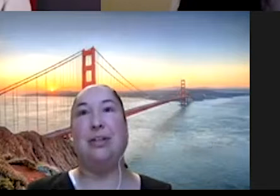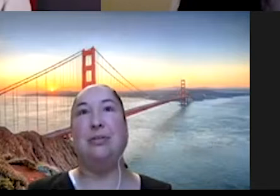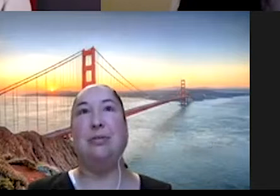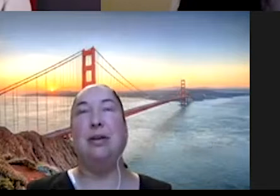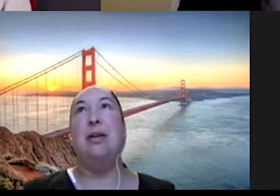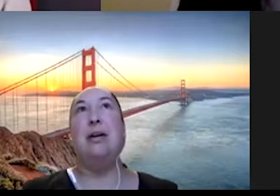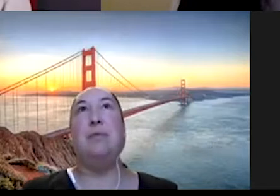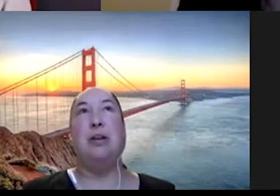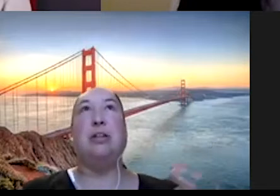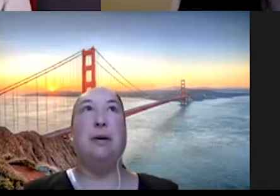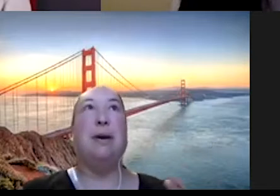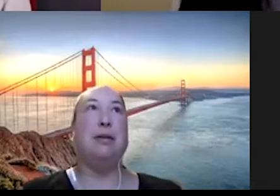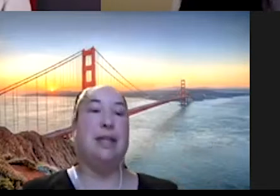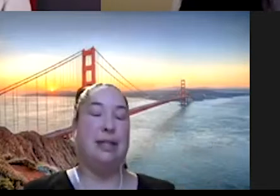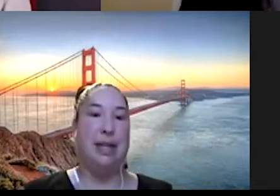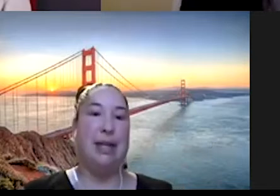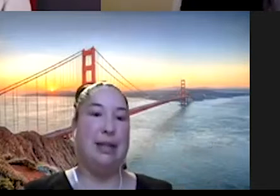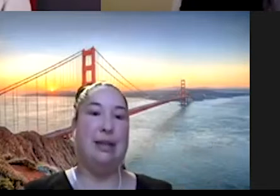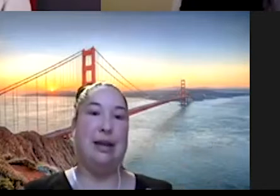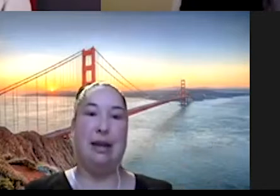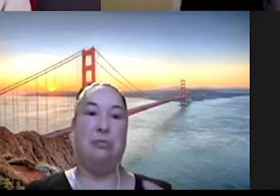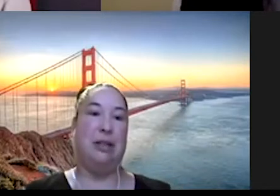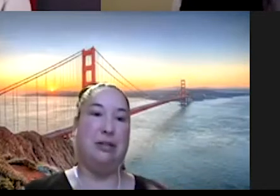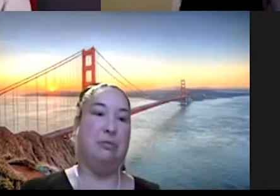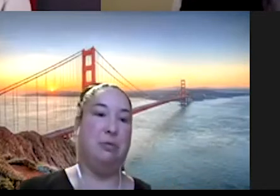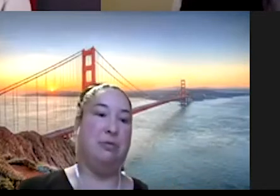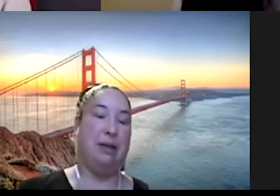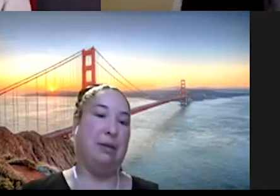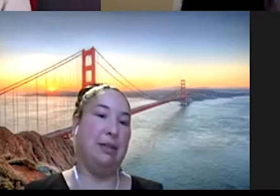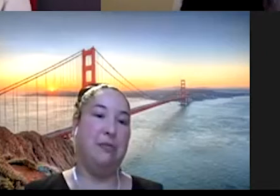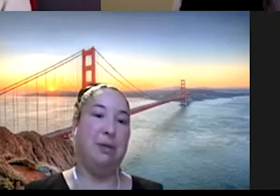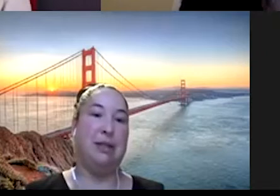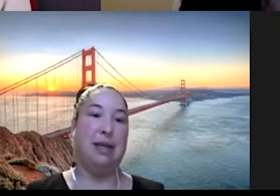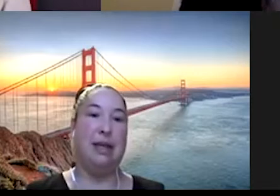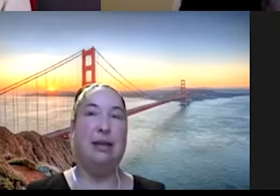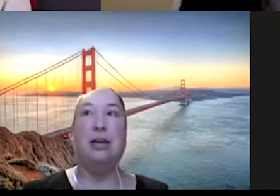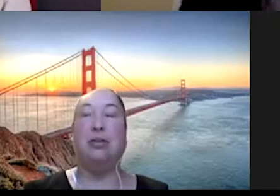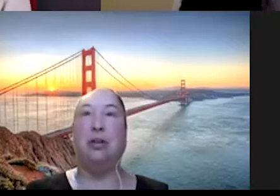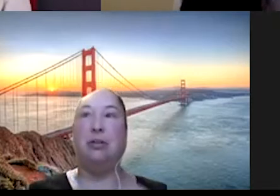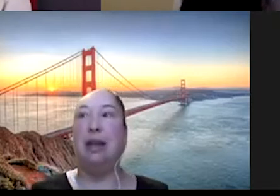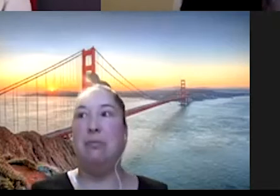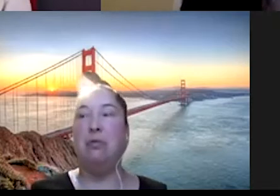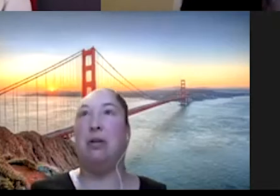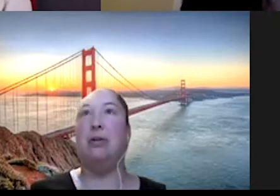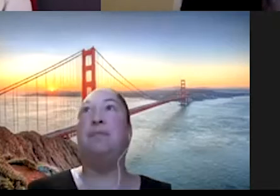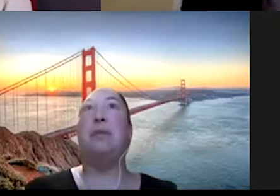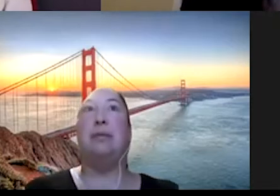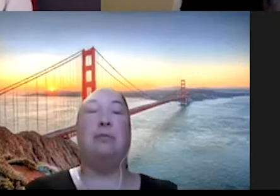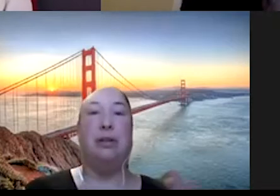started to, you know, just feel better day to day. And that helped me to motivate myself, because I, you know, could create